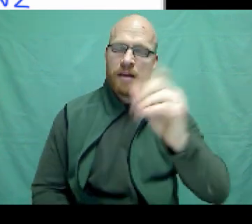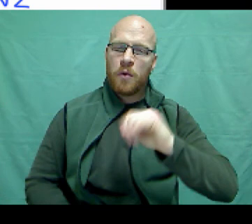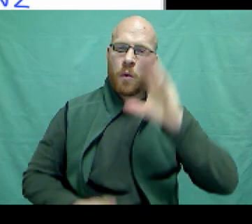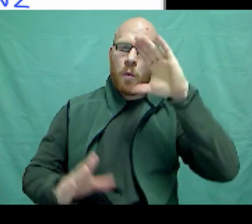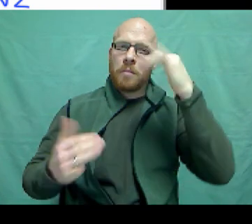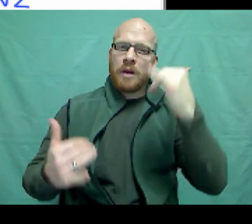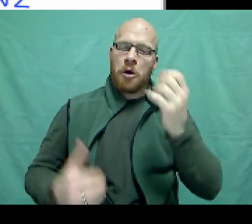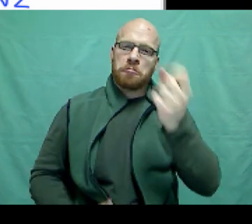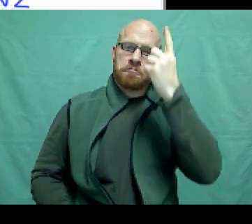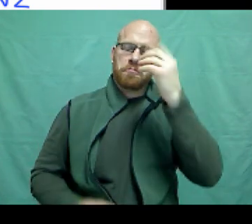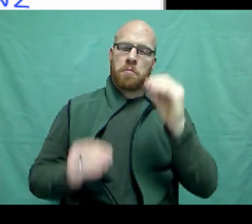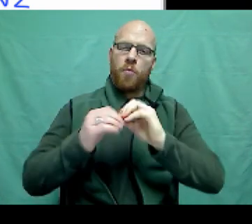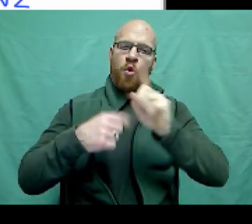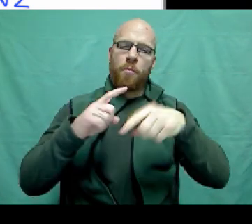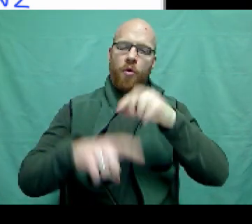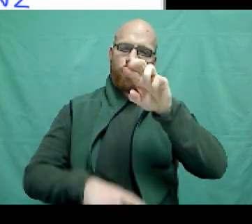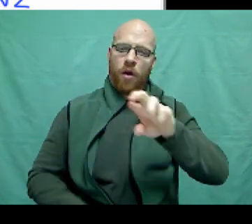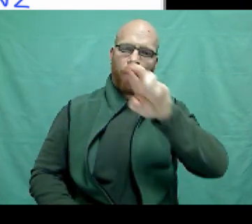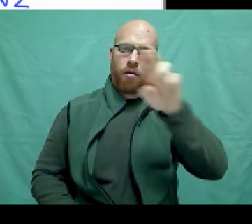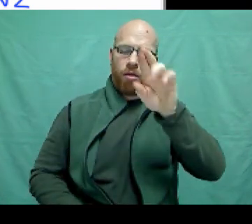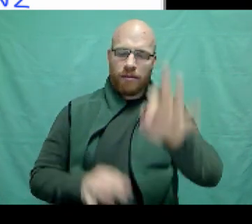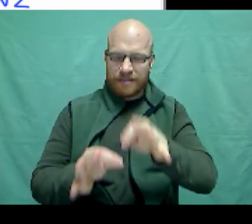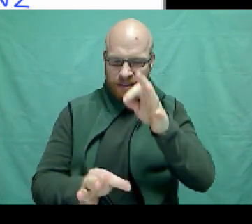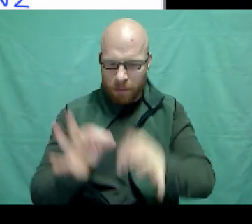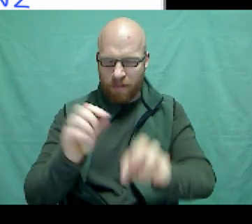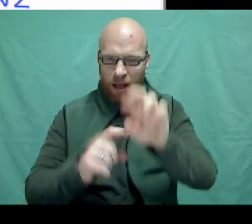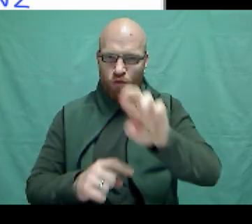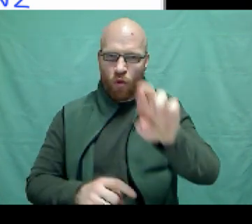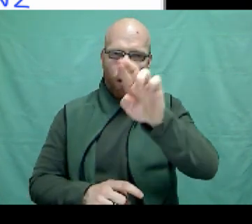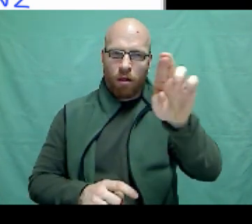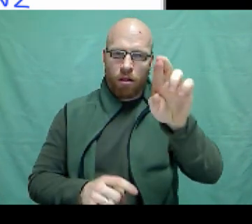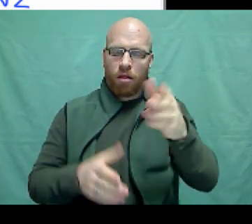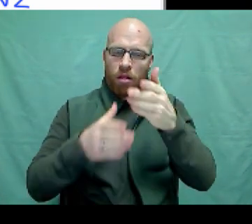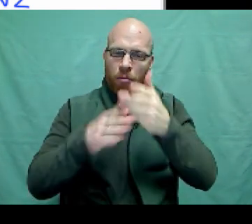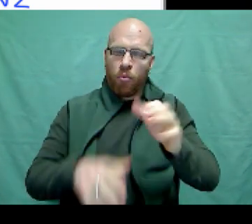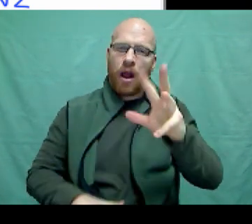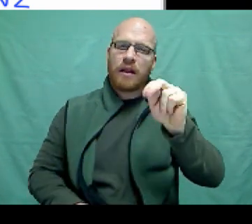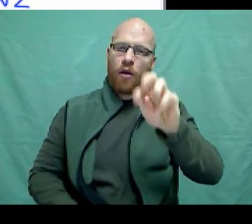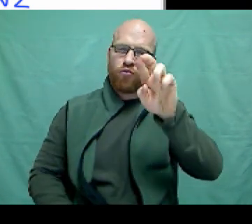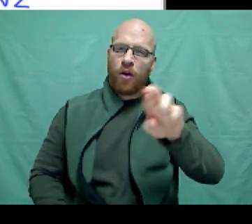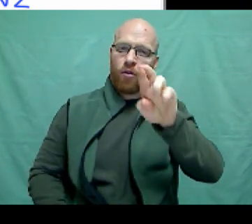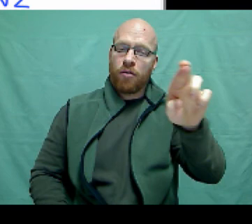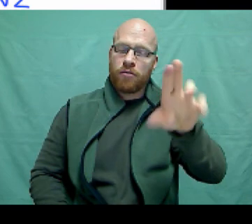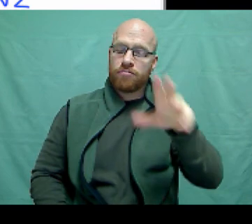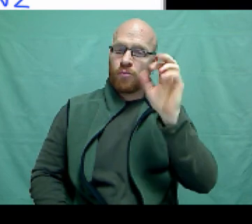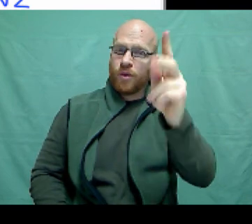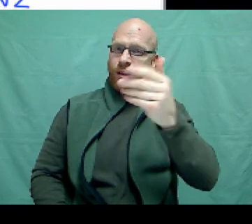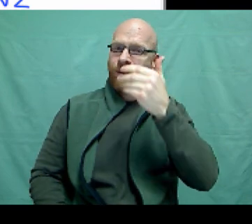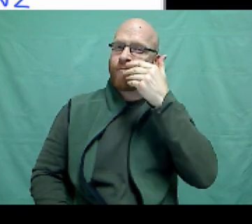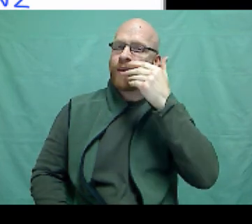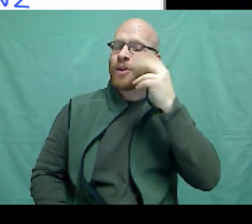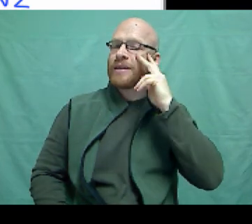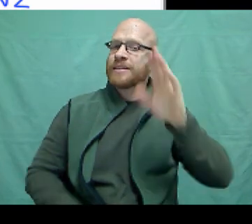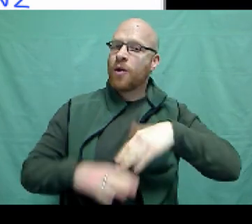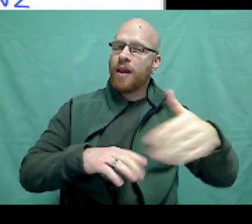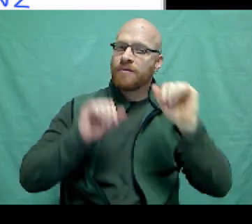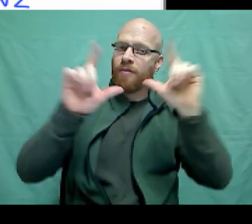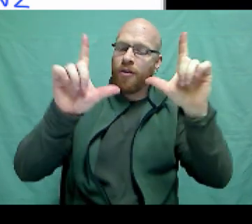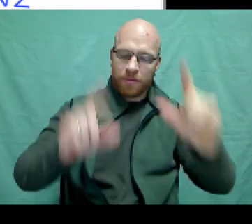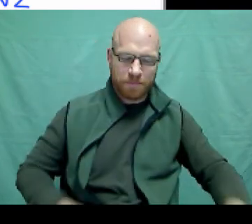And that will be our final answer. I hope you understand more about simplifying radical terms and square roots. Okay, and I'll see you next